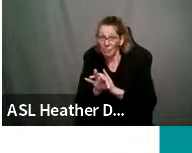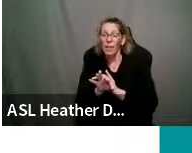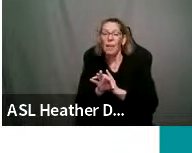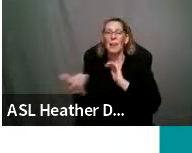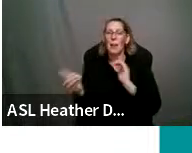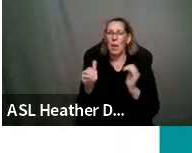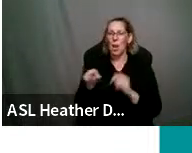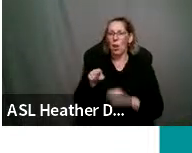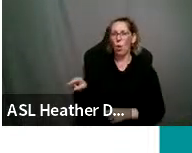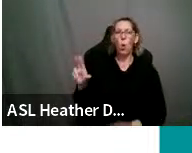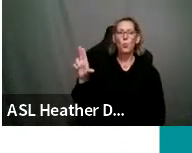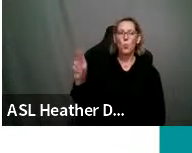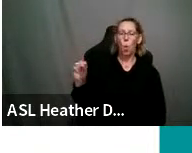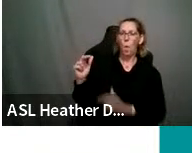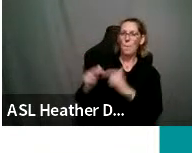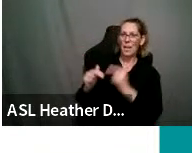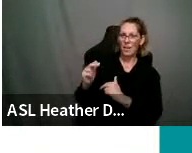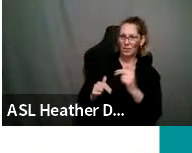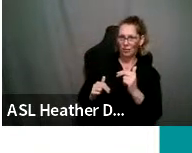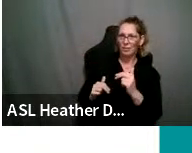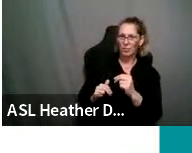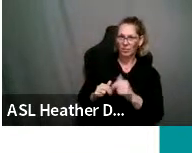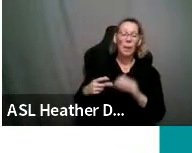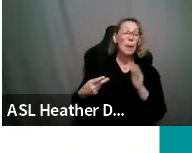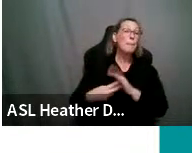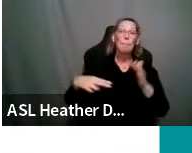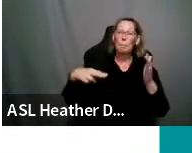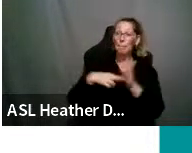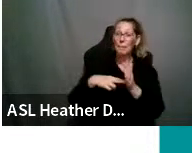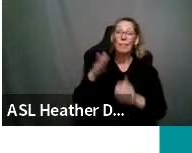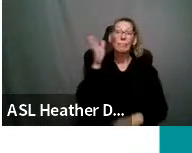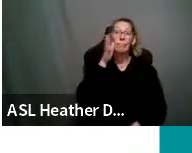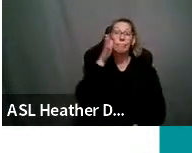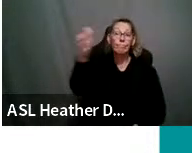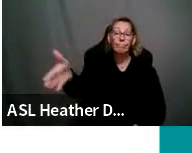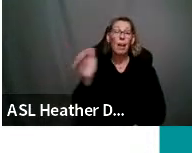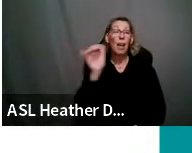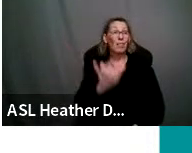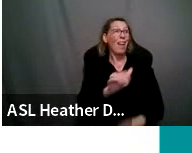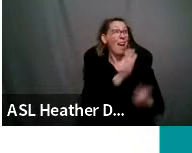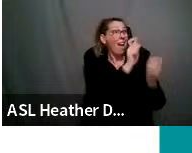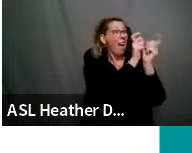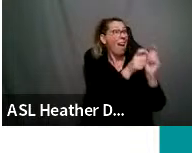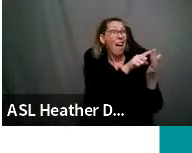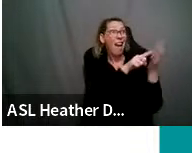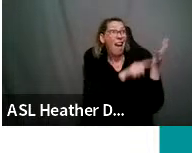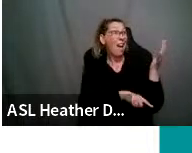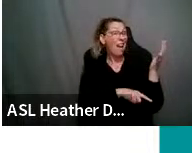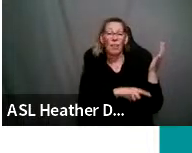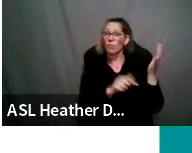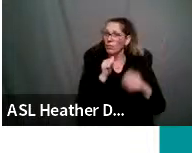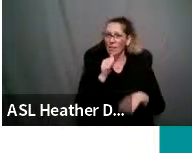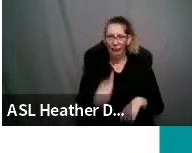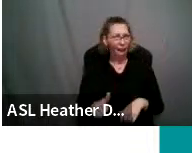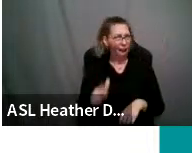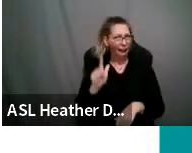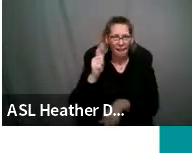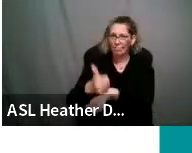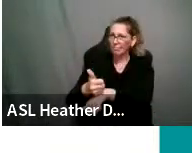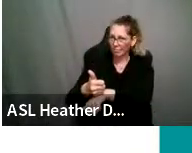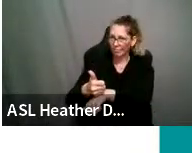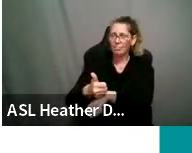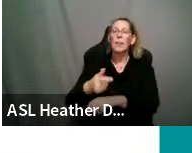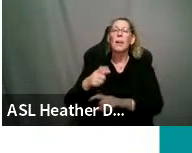alternative, which means in the future, none of the modified LPA components would be constructed. But